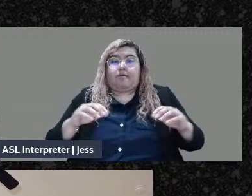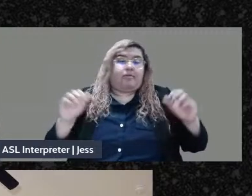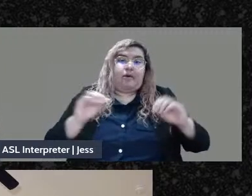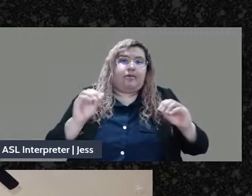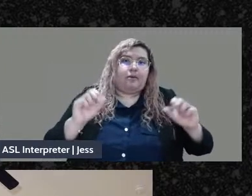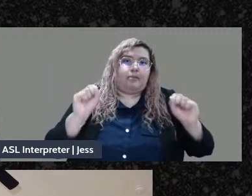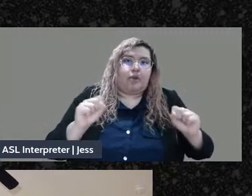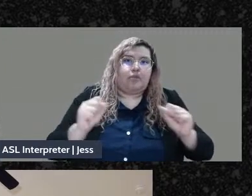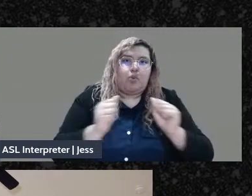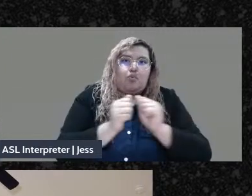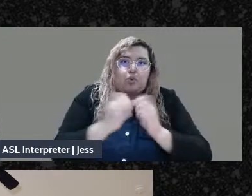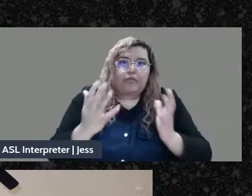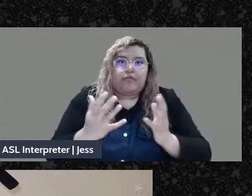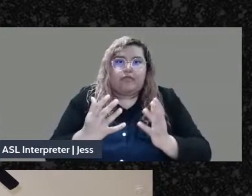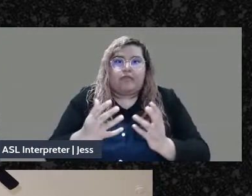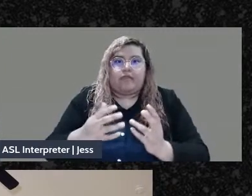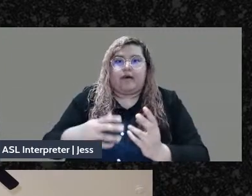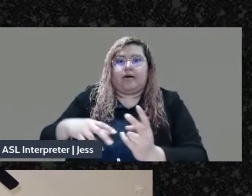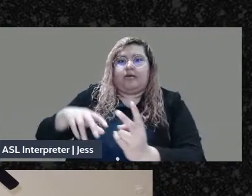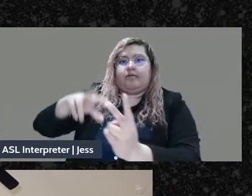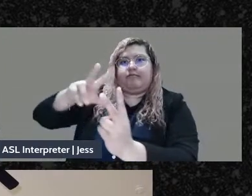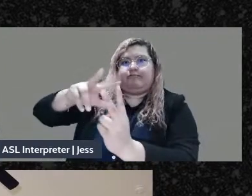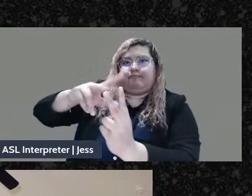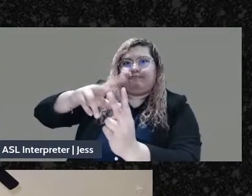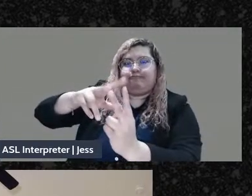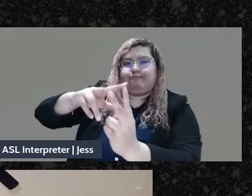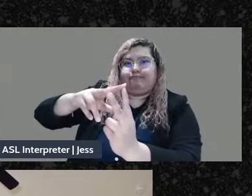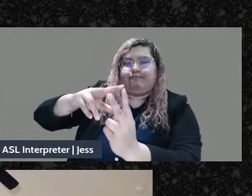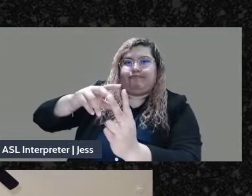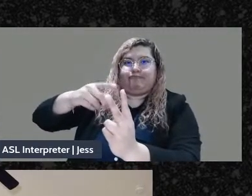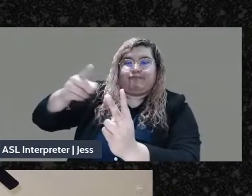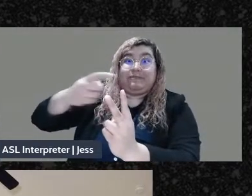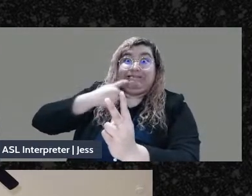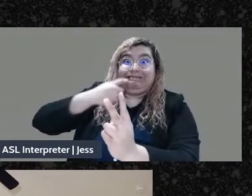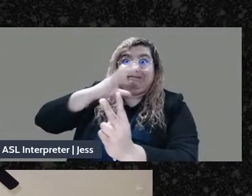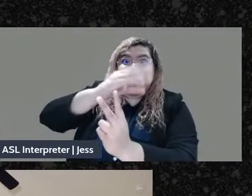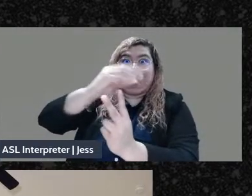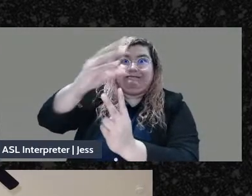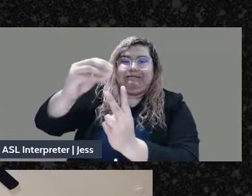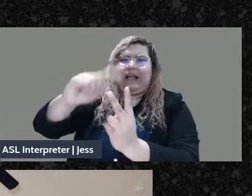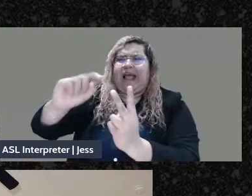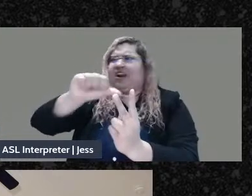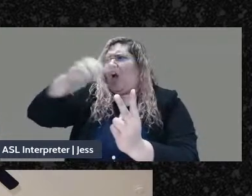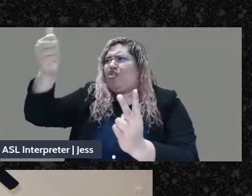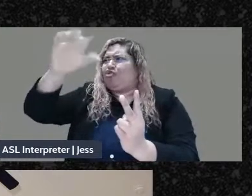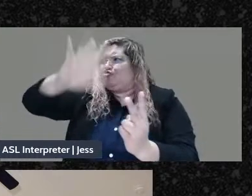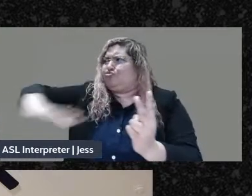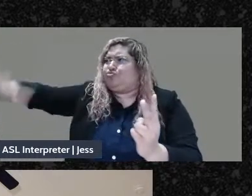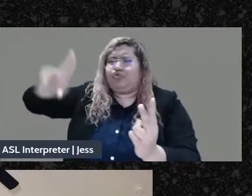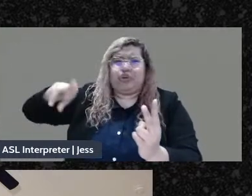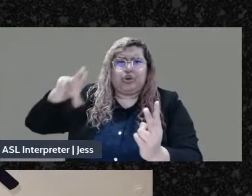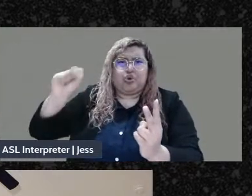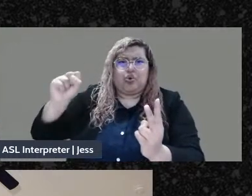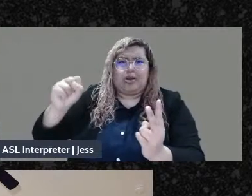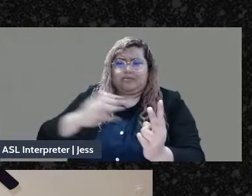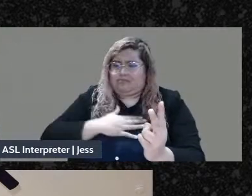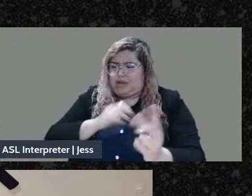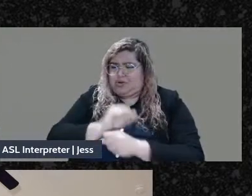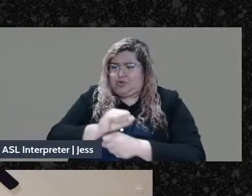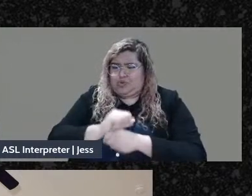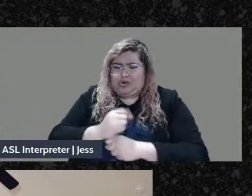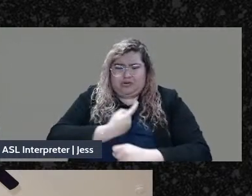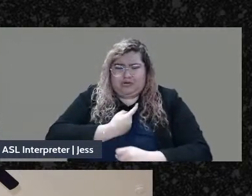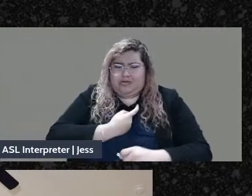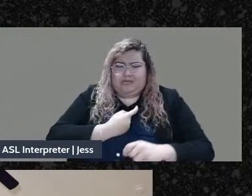work of the 2 people you just heard from, and dozens more across the country. And so I just want, if folks take anything